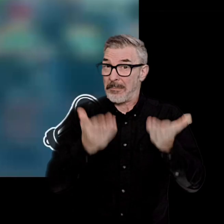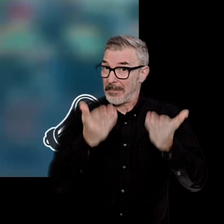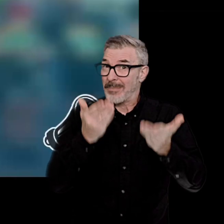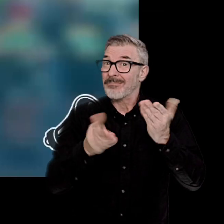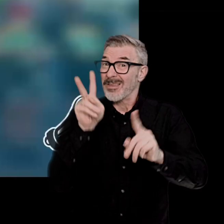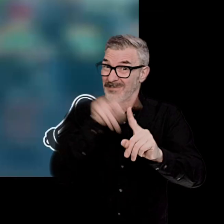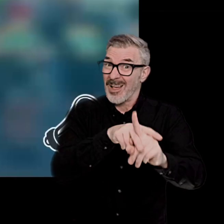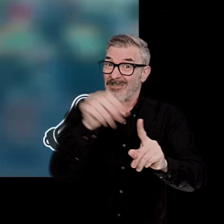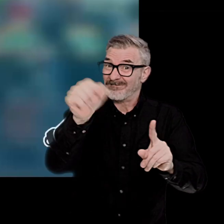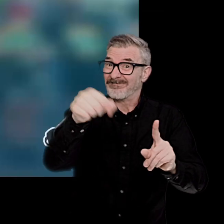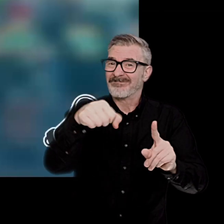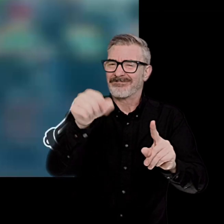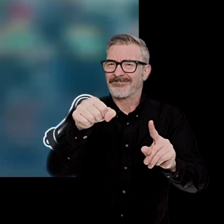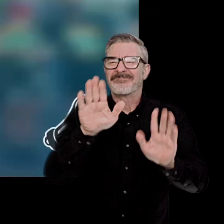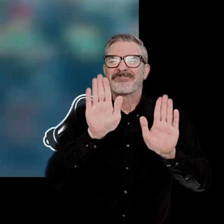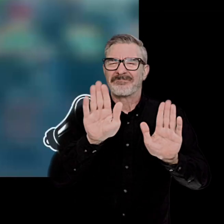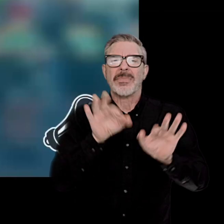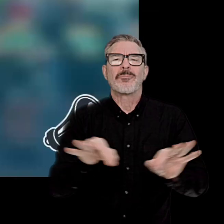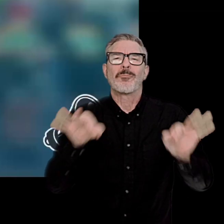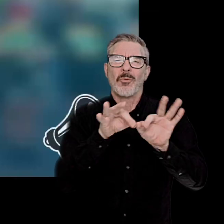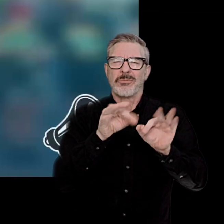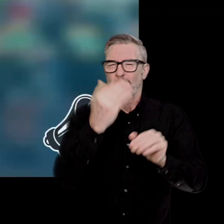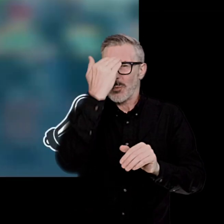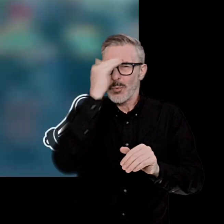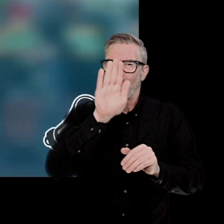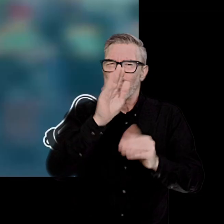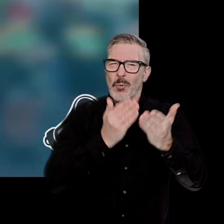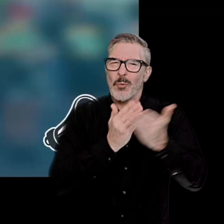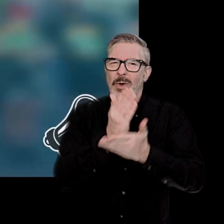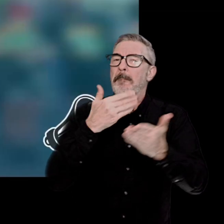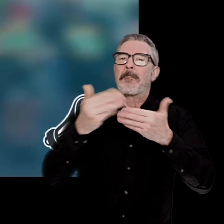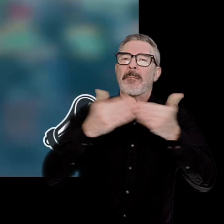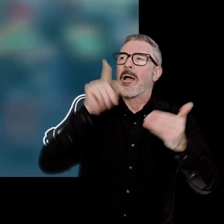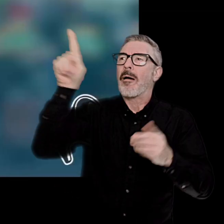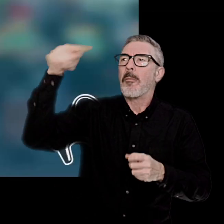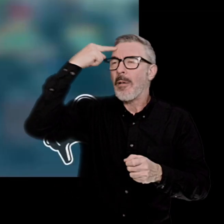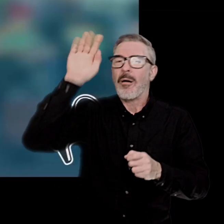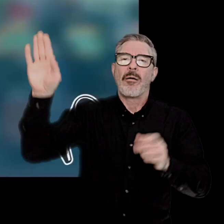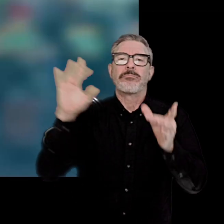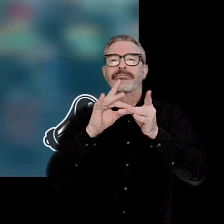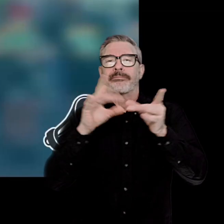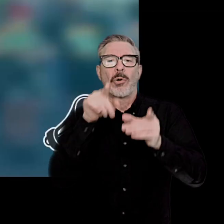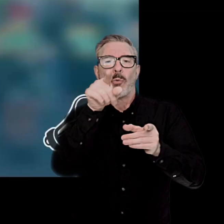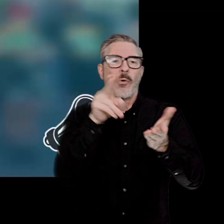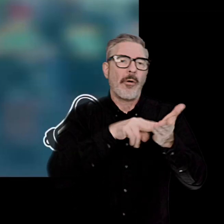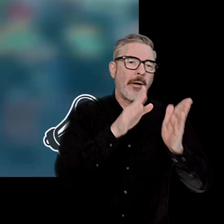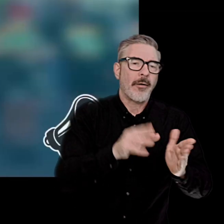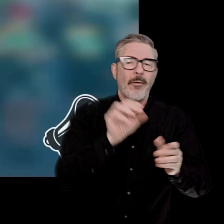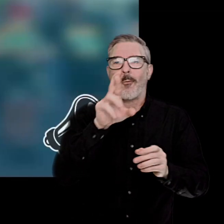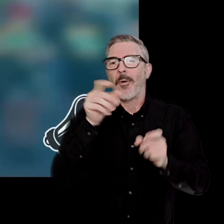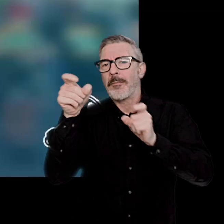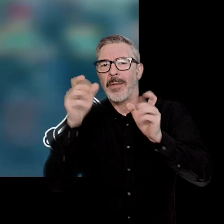that you may still be entitled to overtime, regardless if your employer says you're a contractor or a